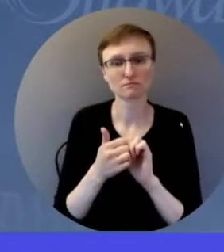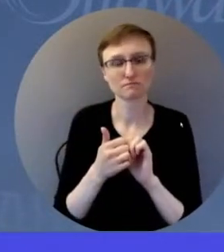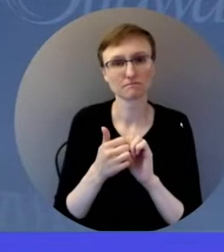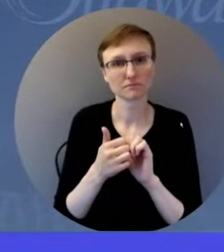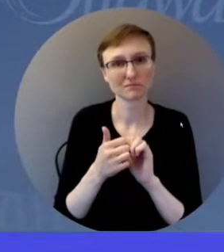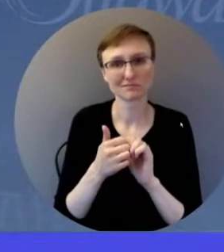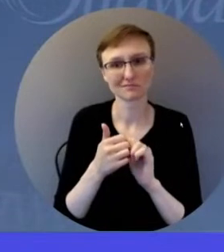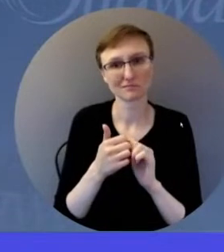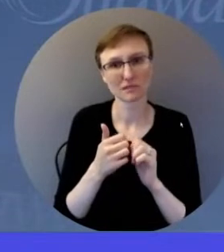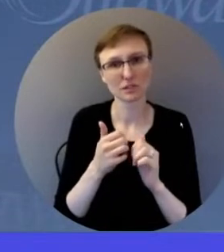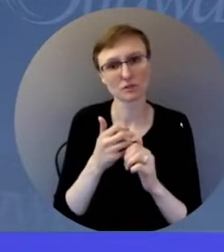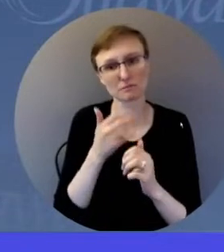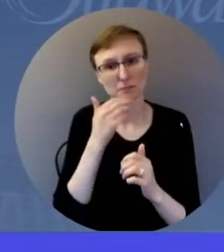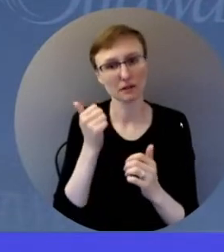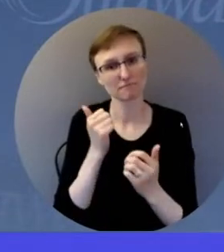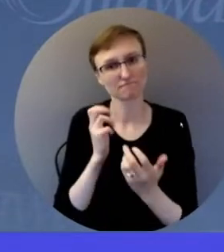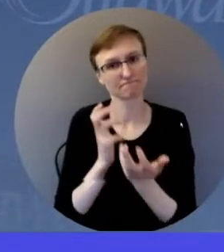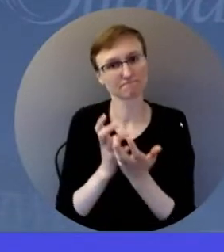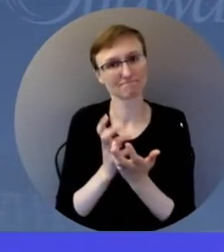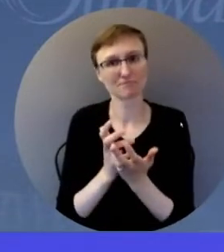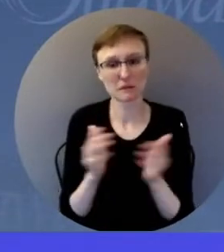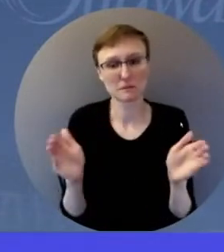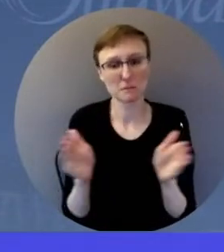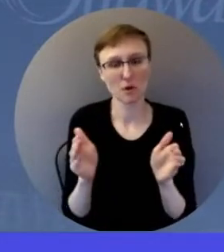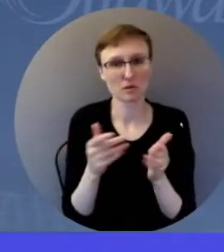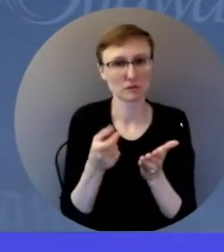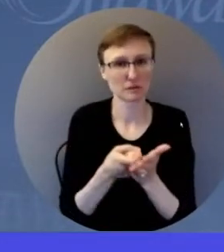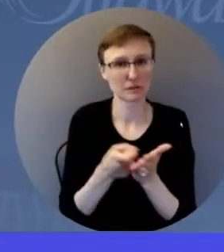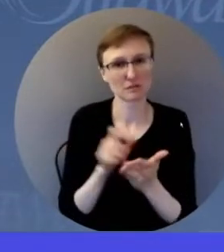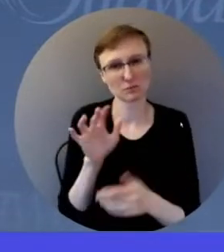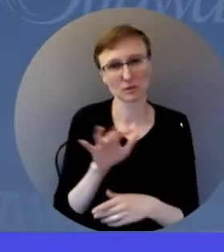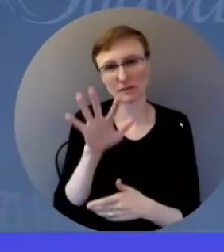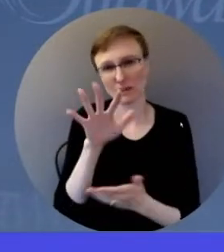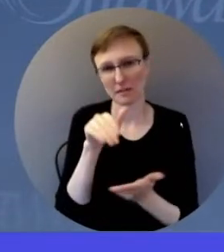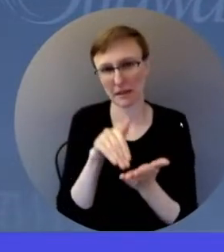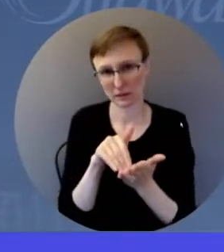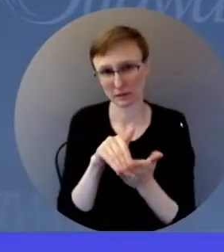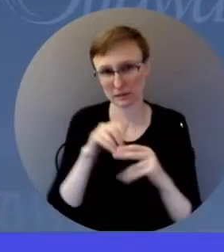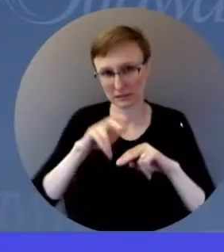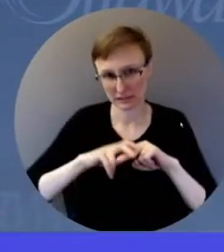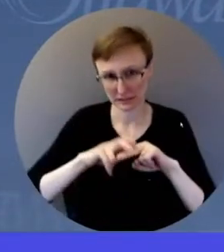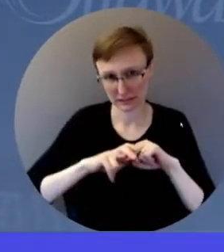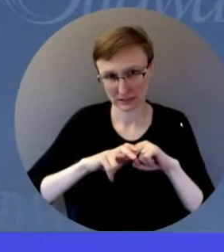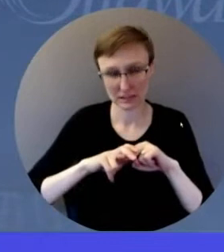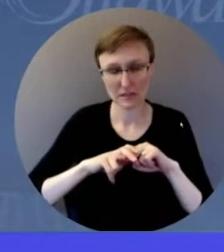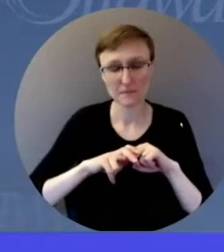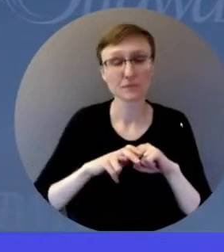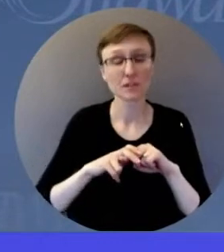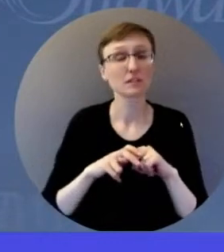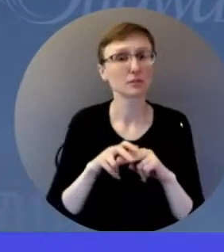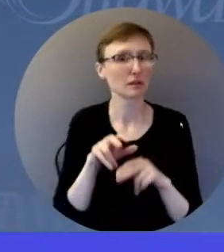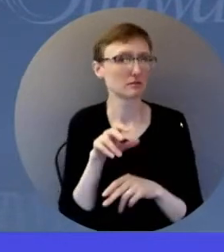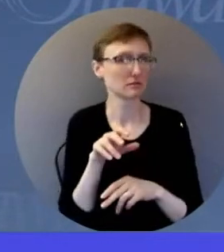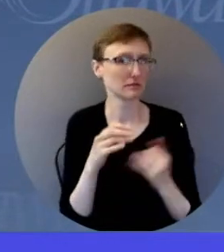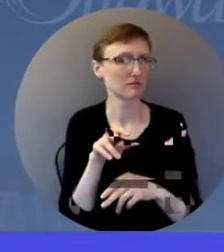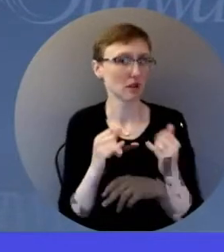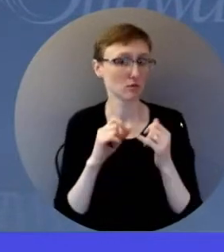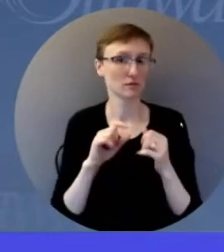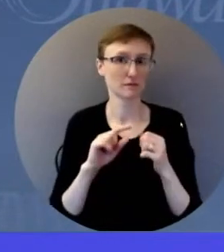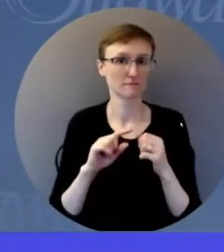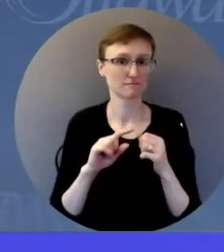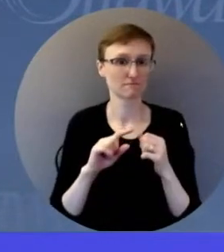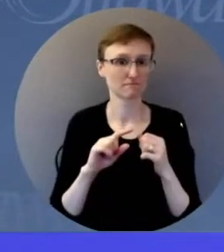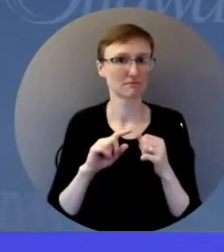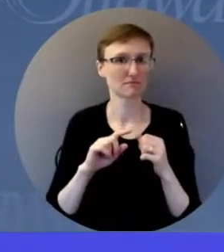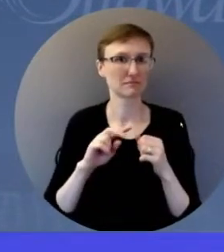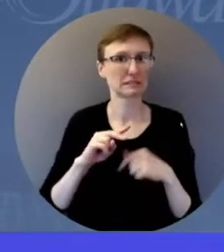about 5,000 seats. So I think this is the first step, or the second step along a long journey.